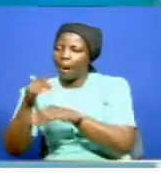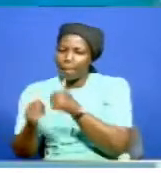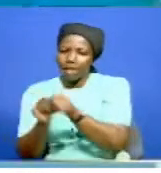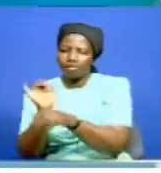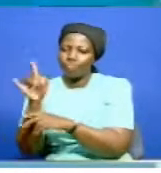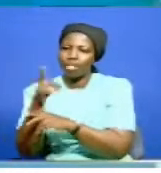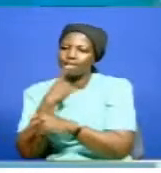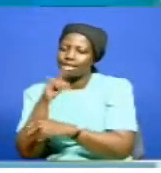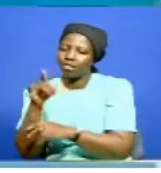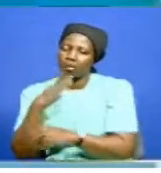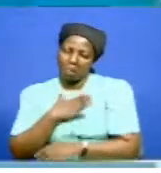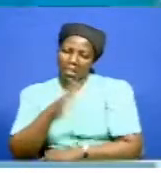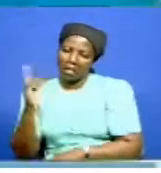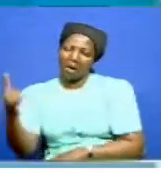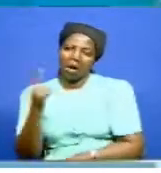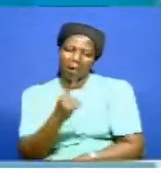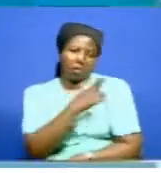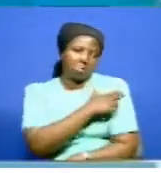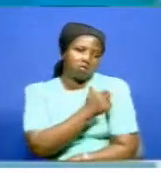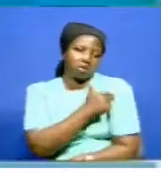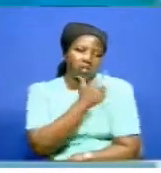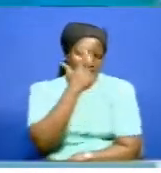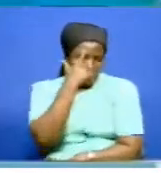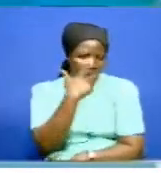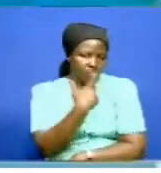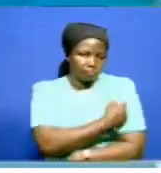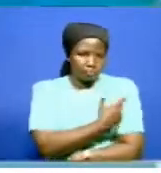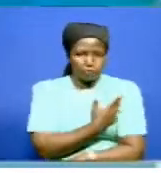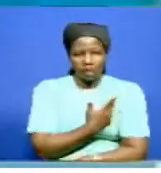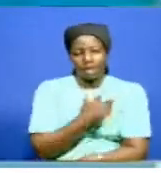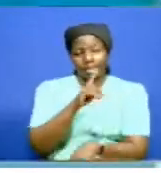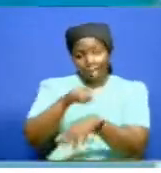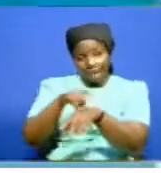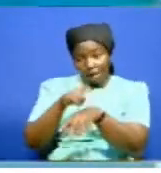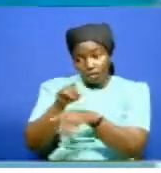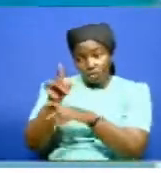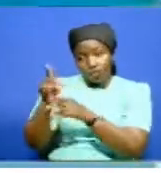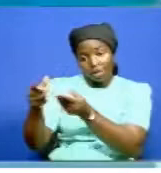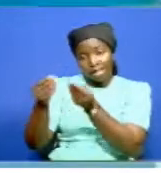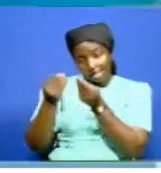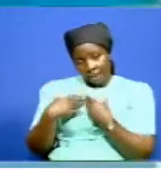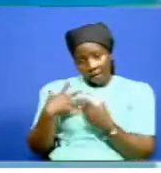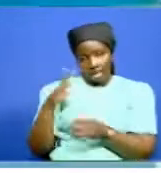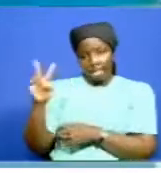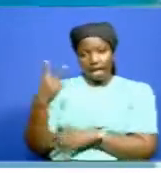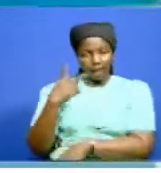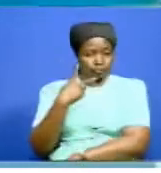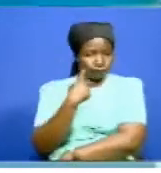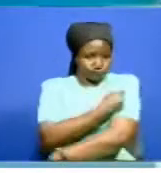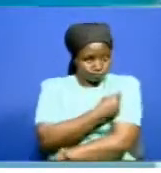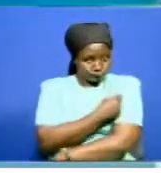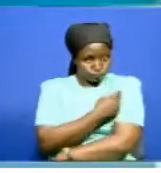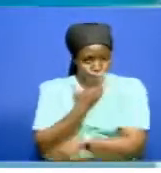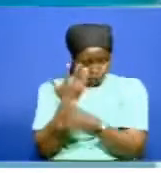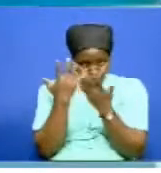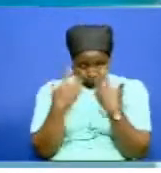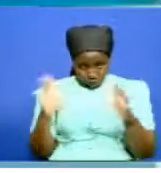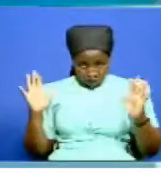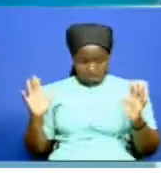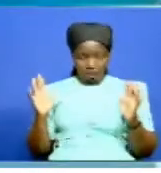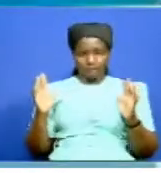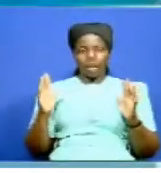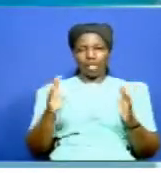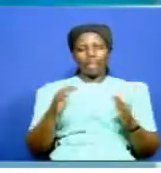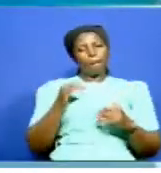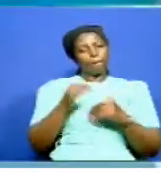you could be able to get the vaccine. Once you have gotten your second vaccine now, of course, the process will be the